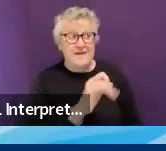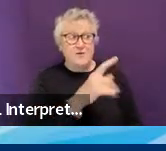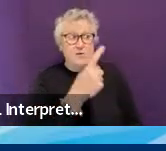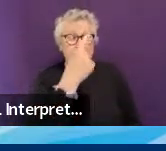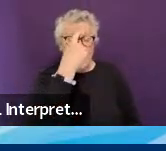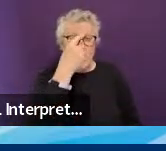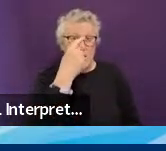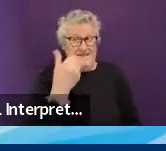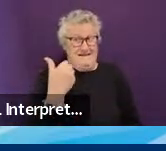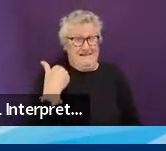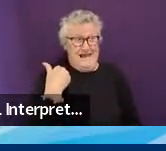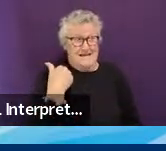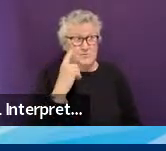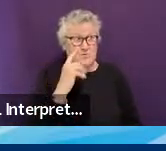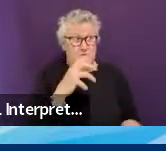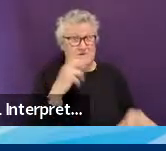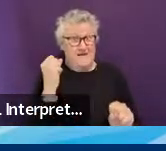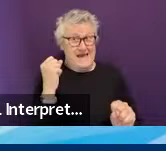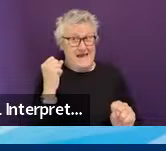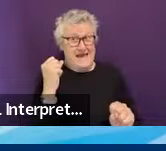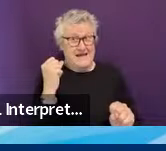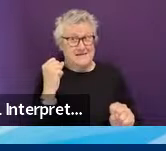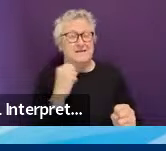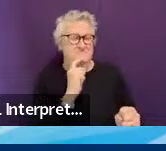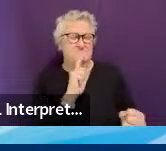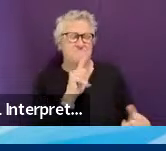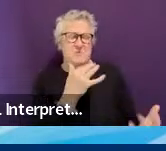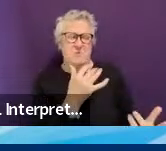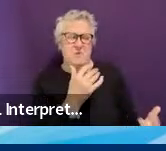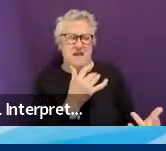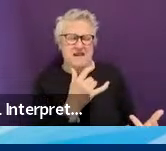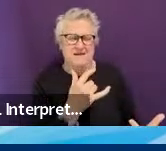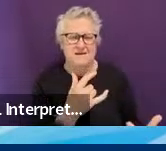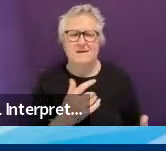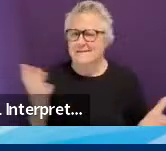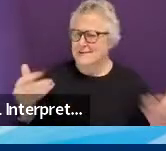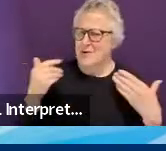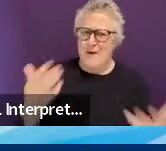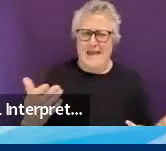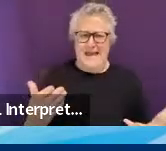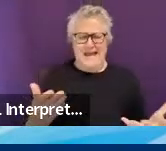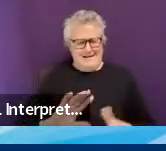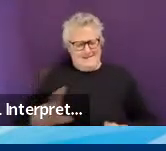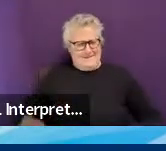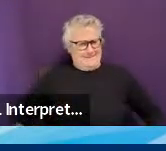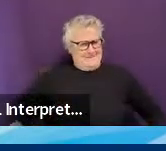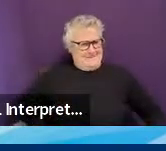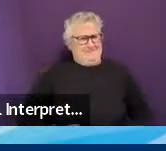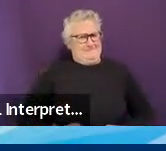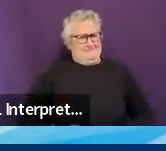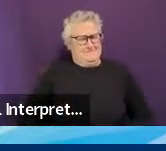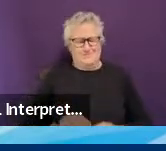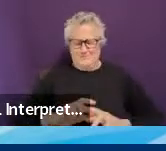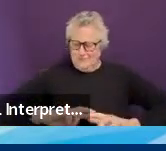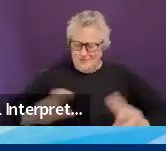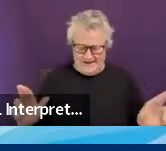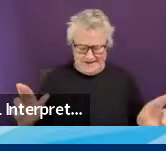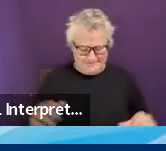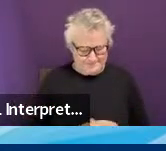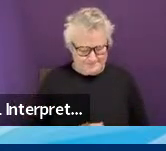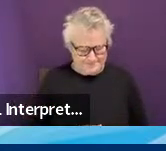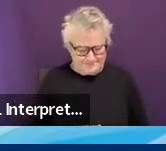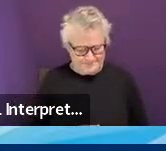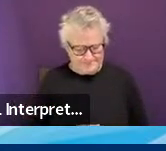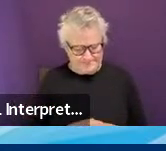this so we can All right. time for the other things we need to take care Put of. on your seatbelts, folks. Okay. We've heard the program